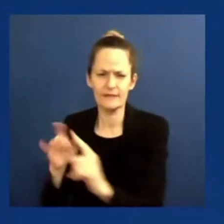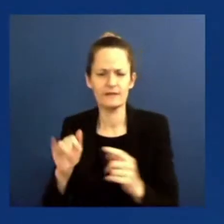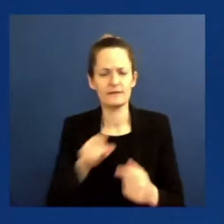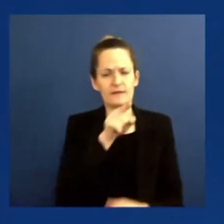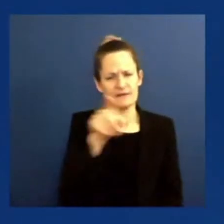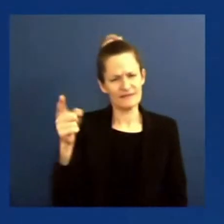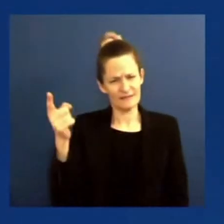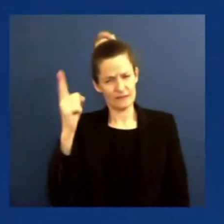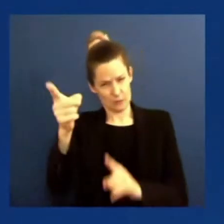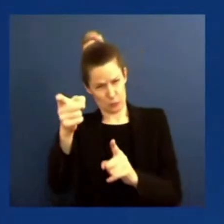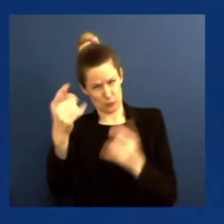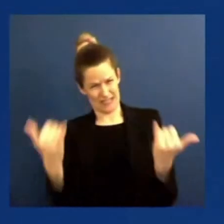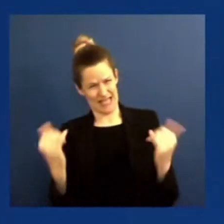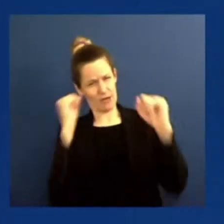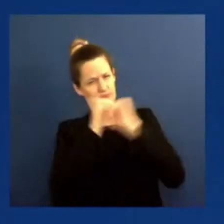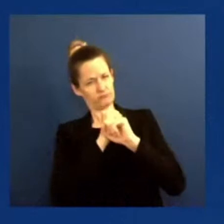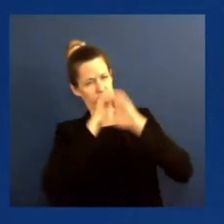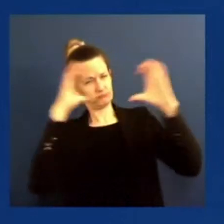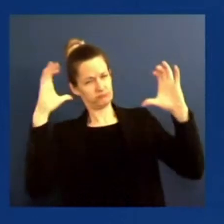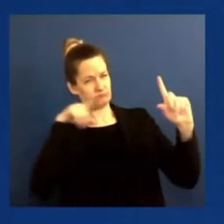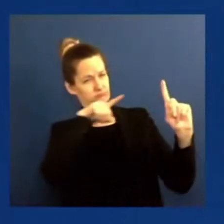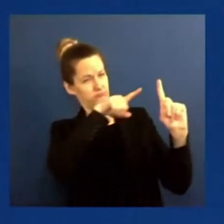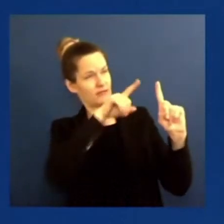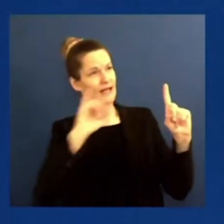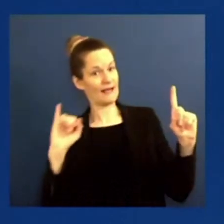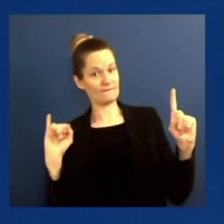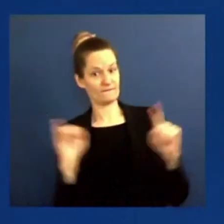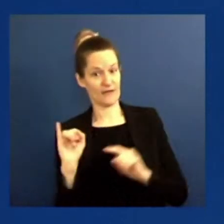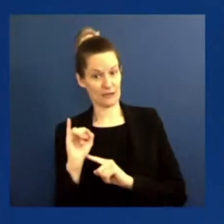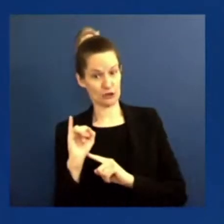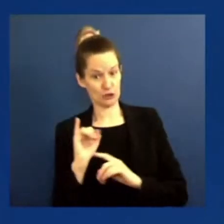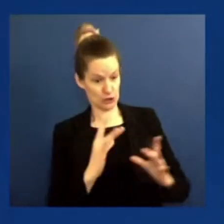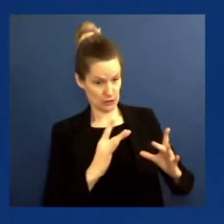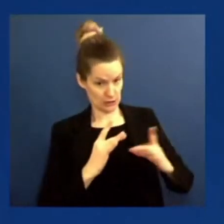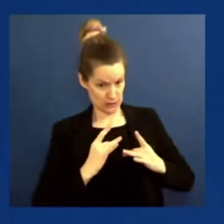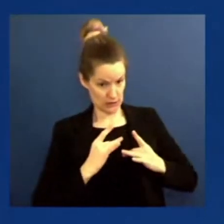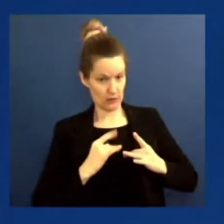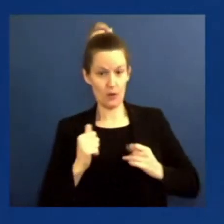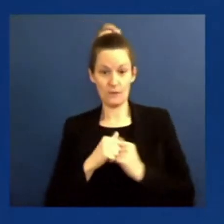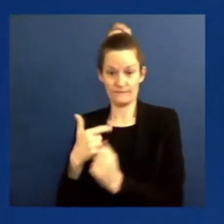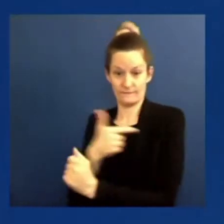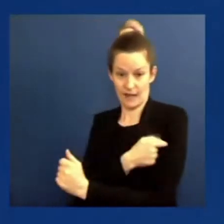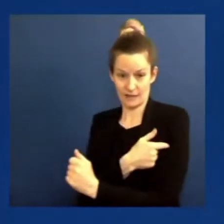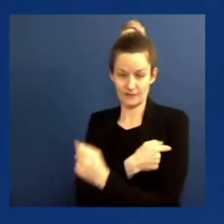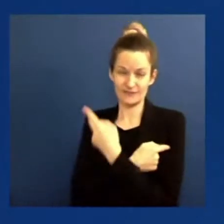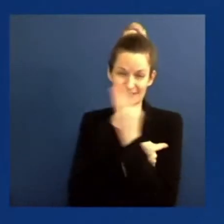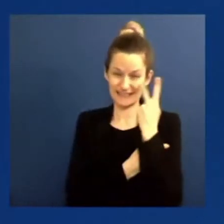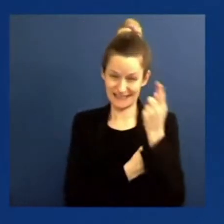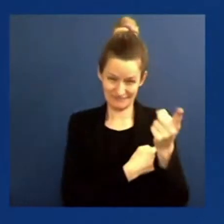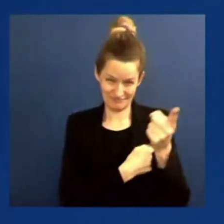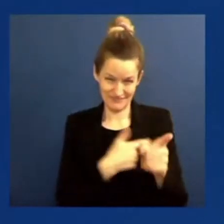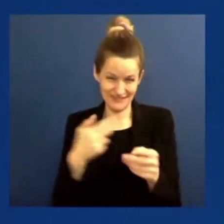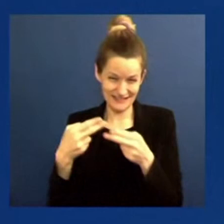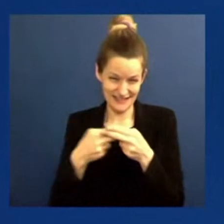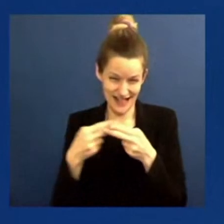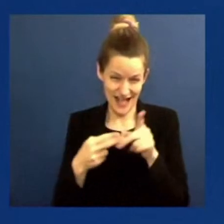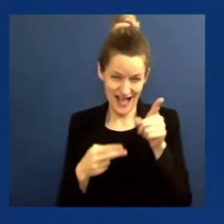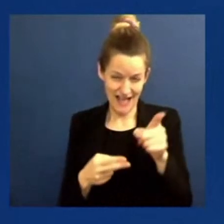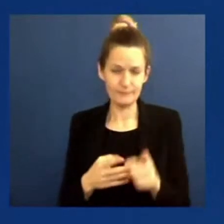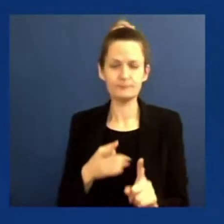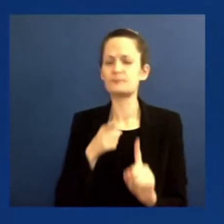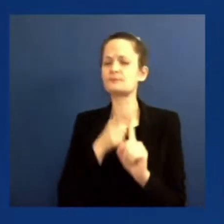or vaccination, although there are a lot of things on this slide, the fundamental basic message is that there are two limbs